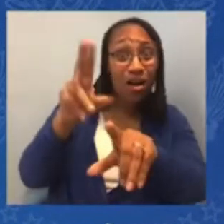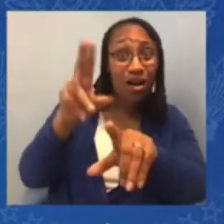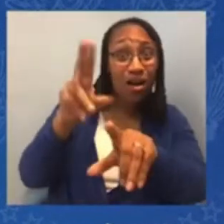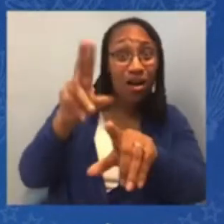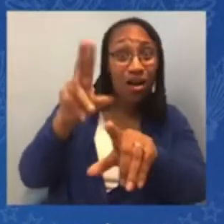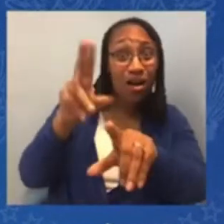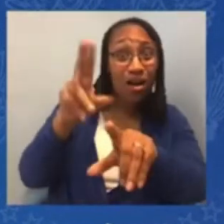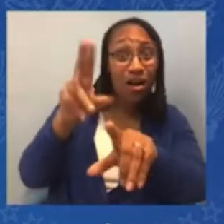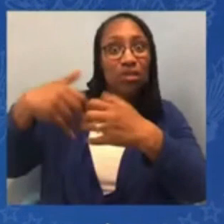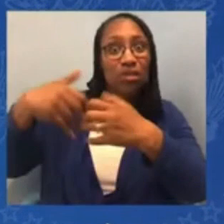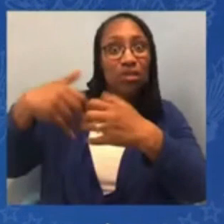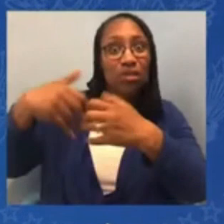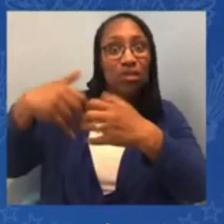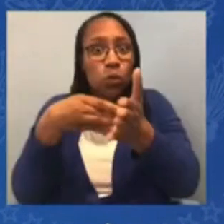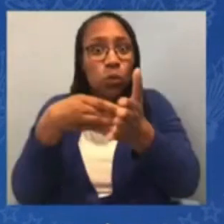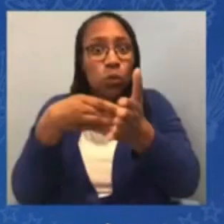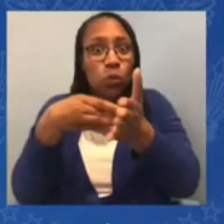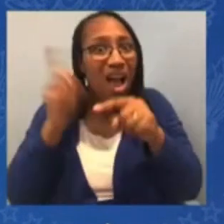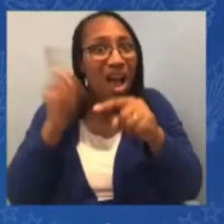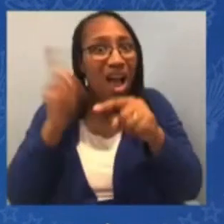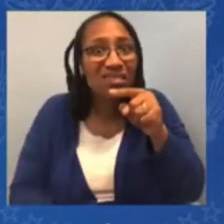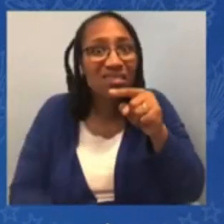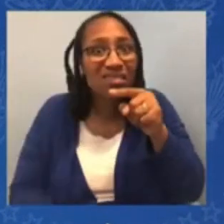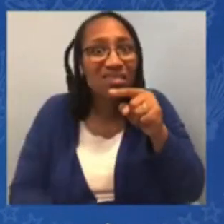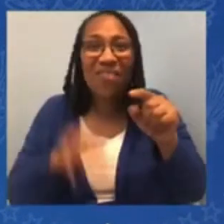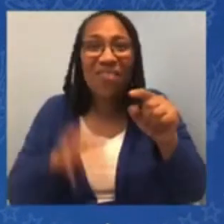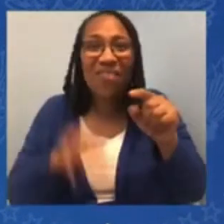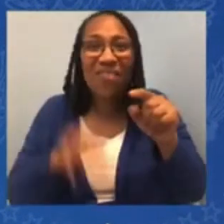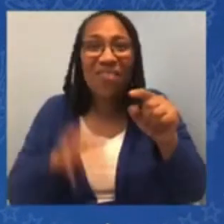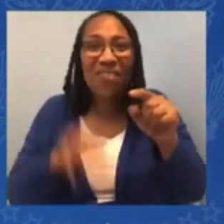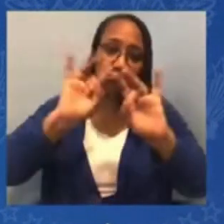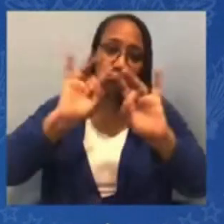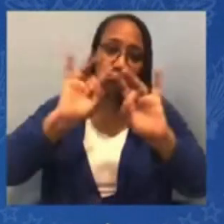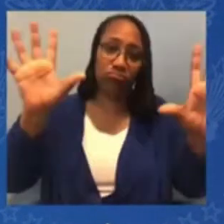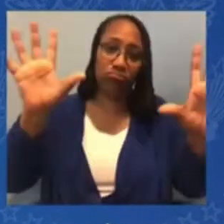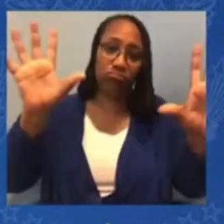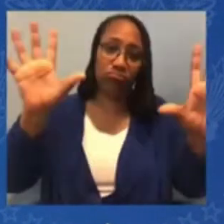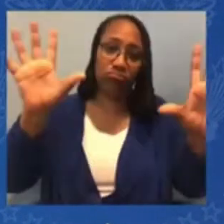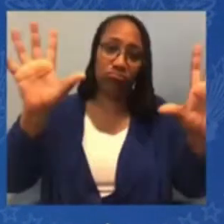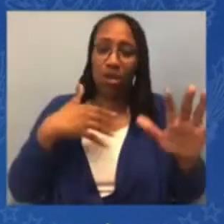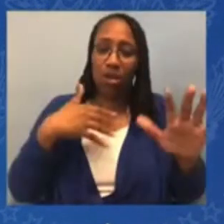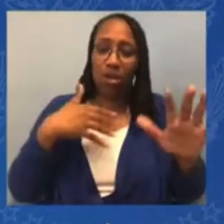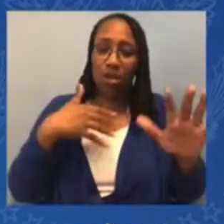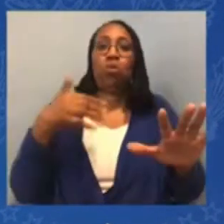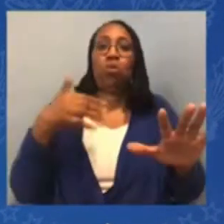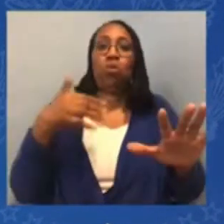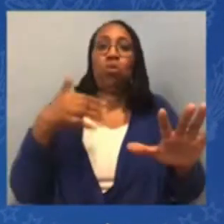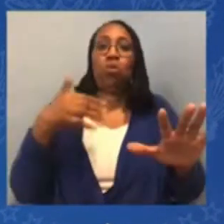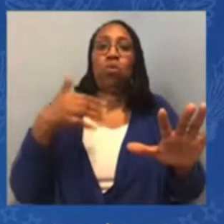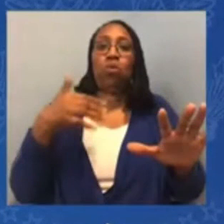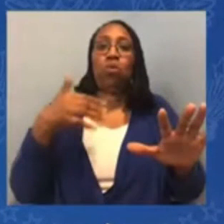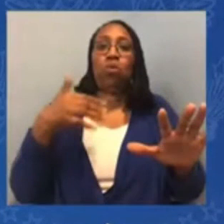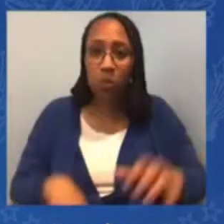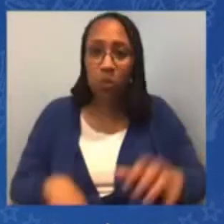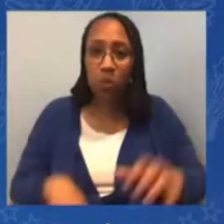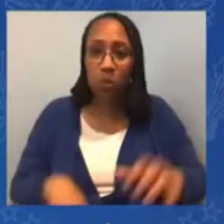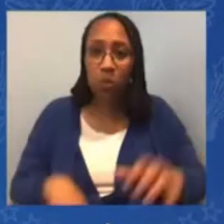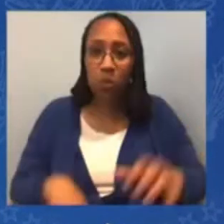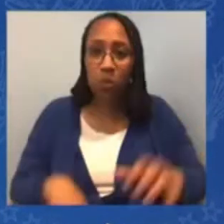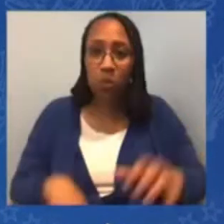Gun manufacturers. Just imagine how many more people would be dead if the tobacco industry,